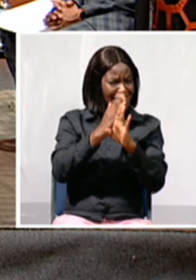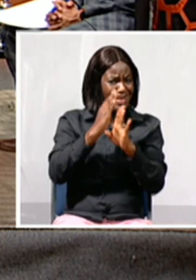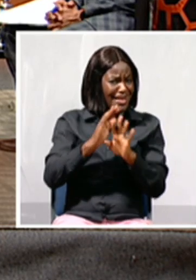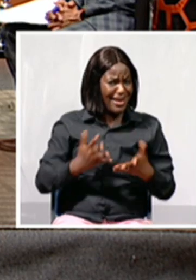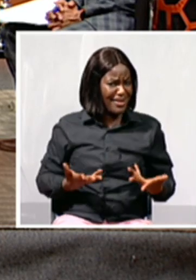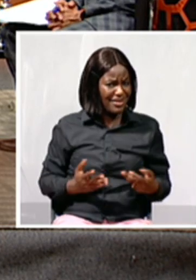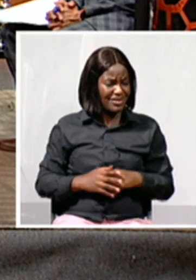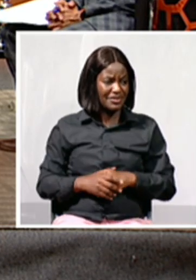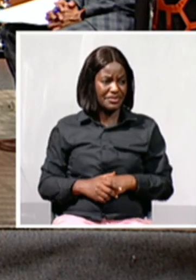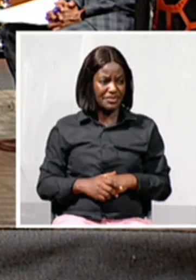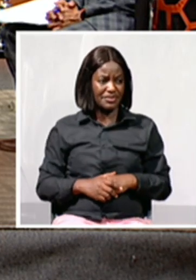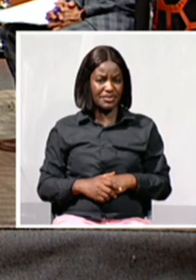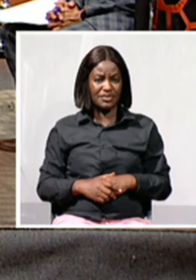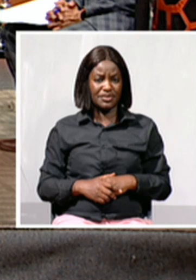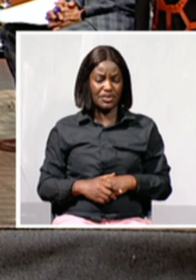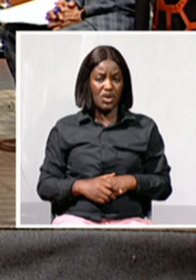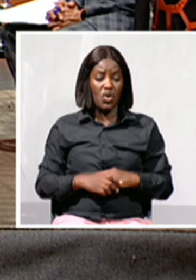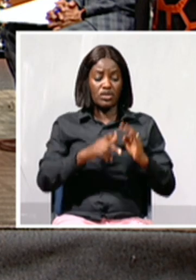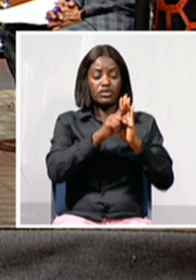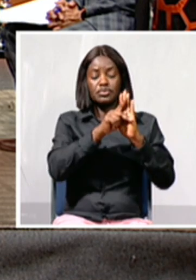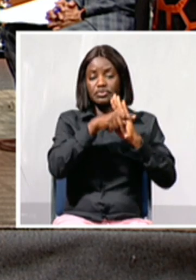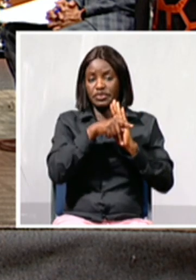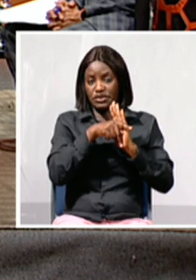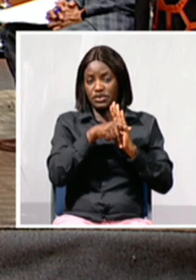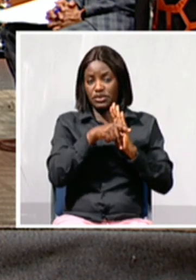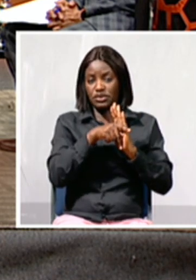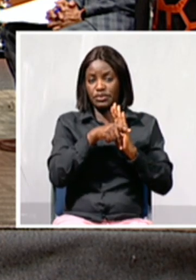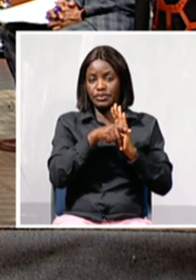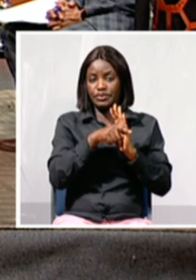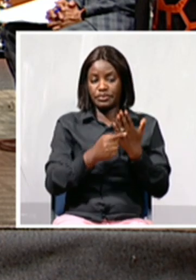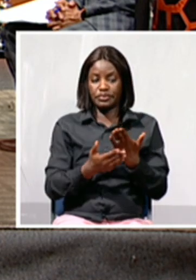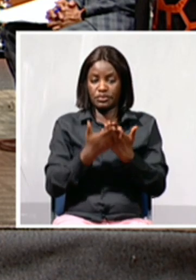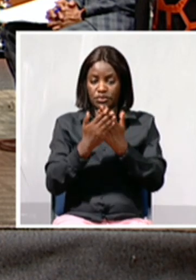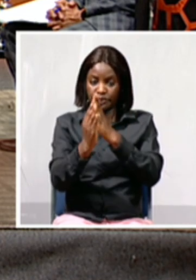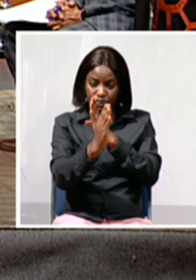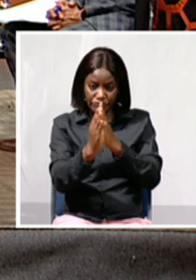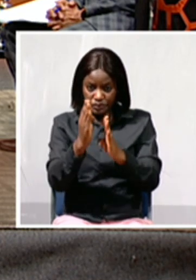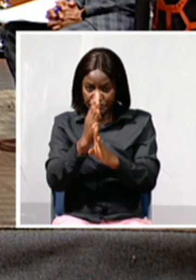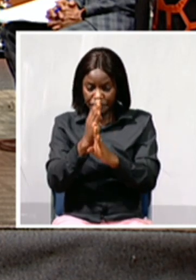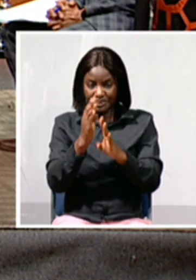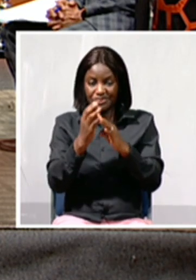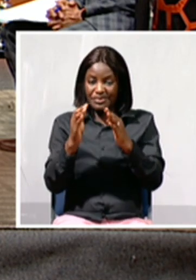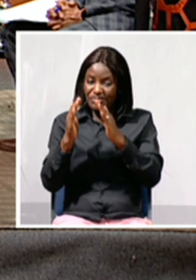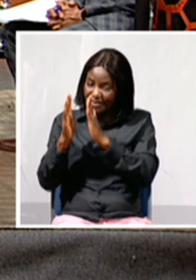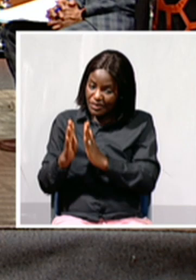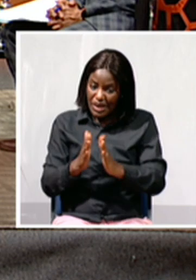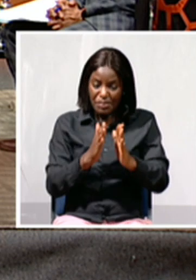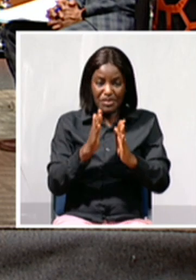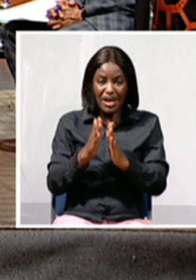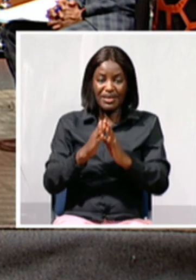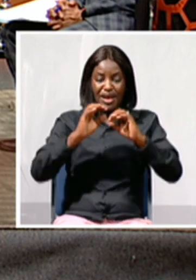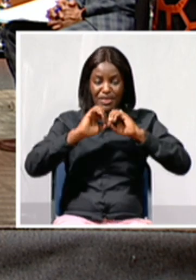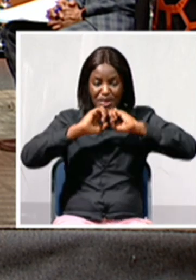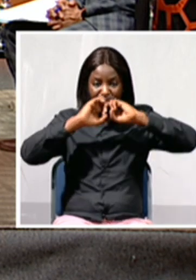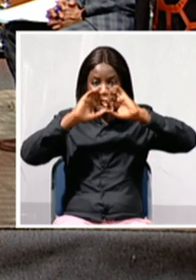call the voter and civic education policy in place, and that guides the strategies and the messages that